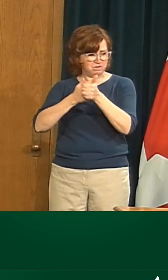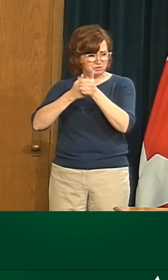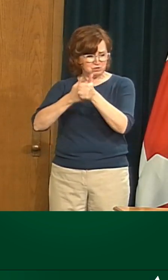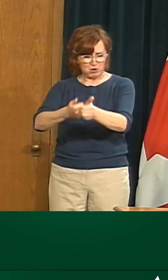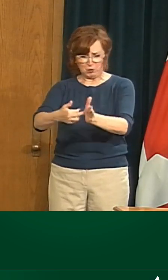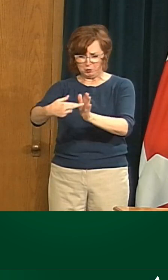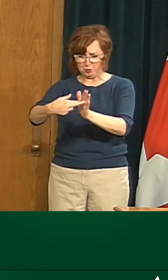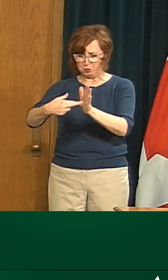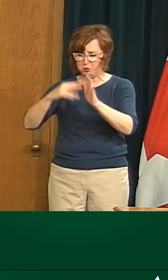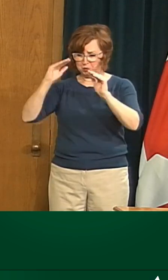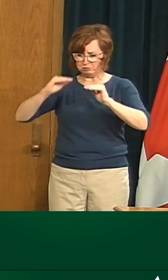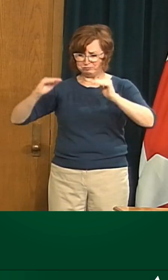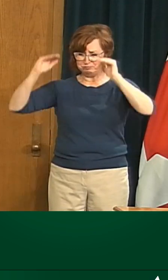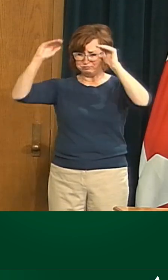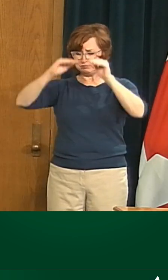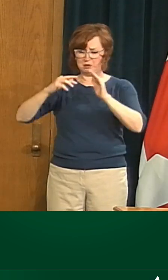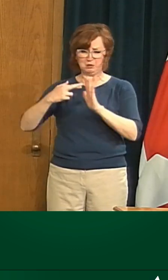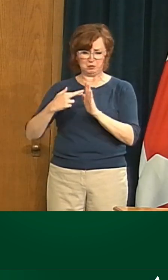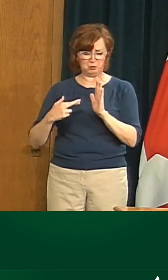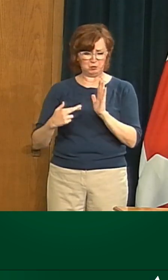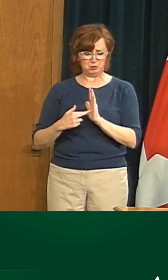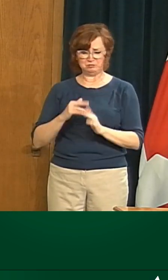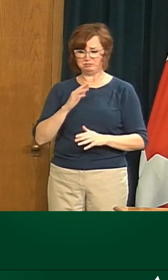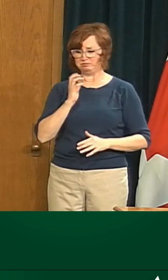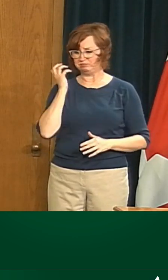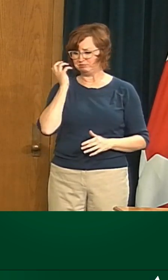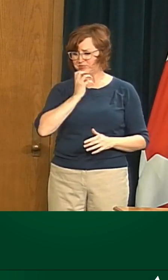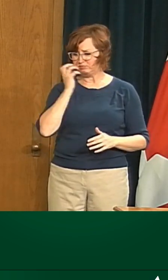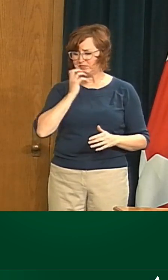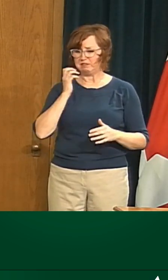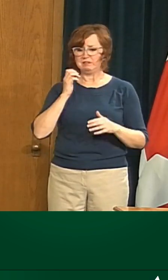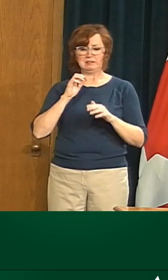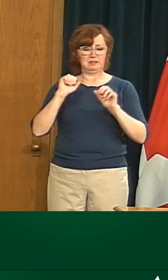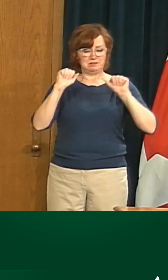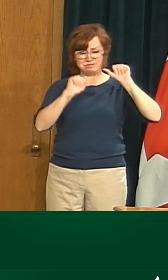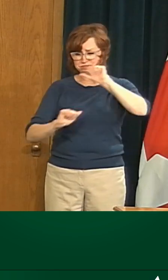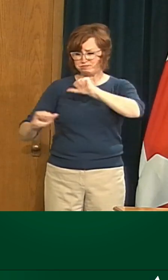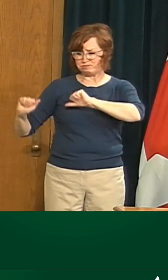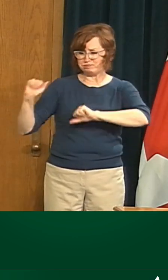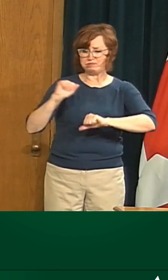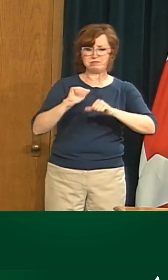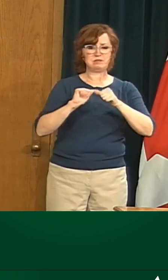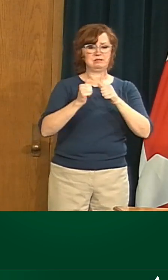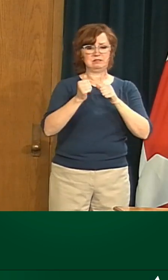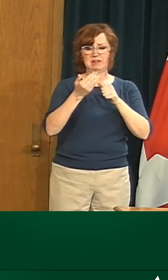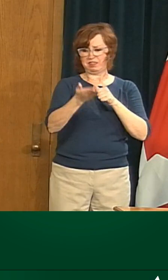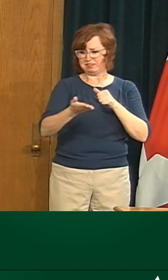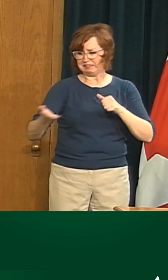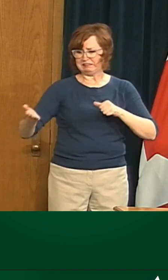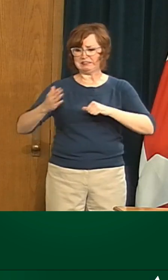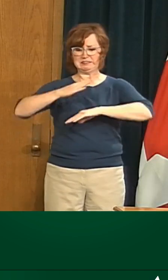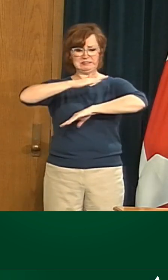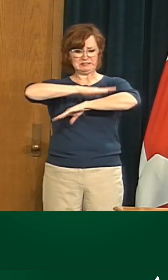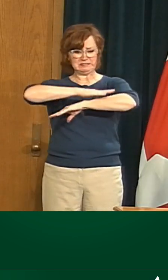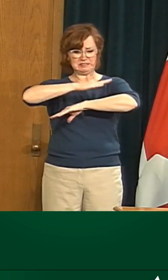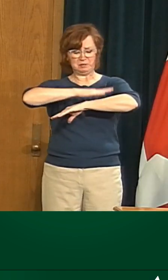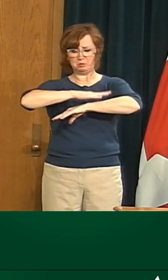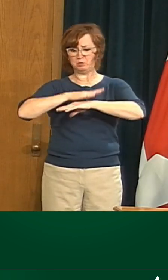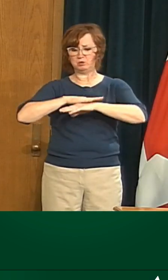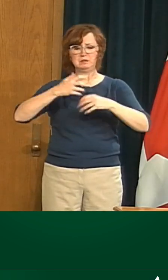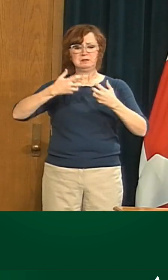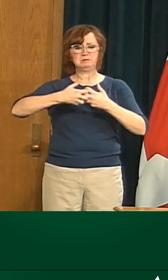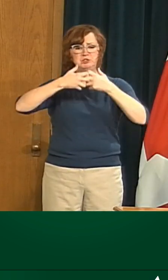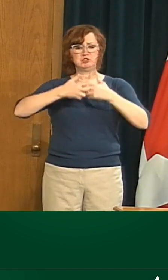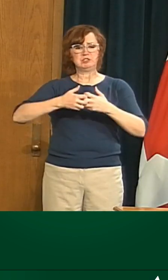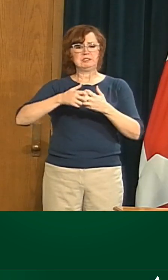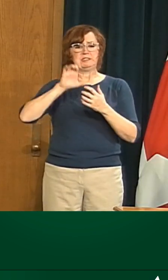they are disinfecting surfaces, disinfecting ATM machines, all of those localized points of contact. And